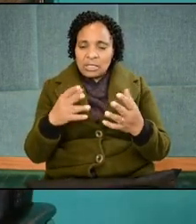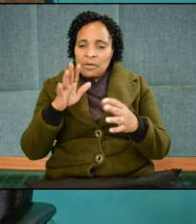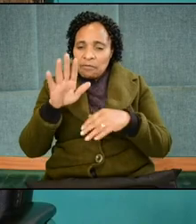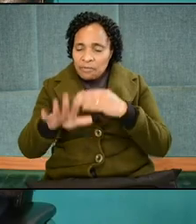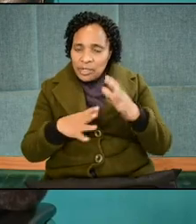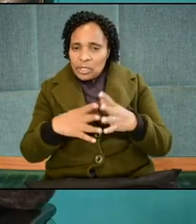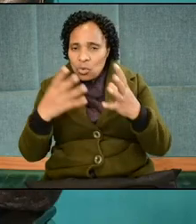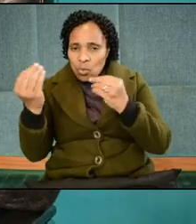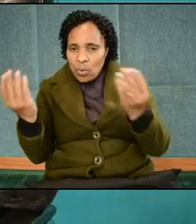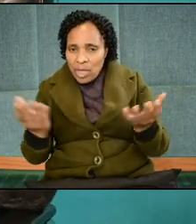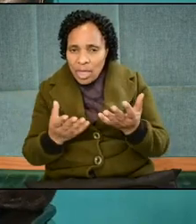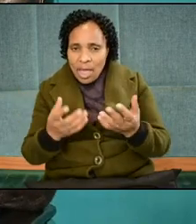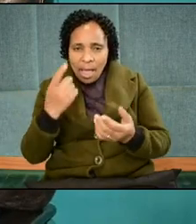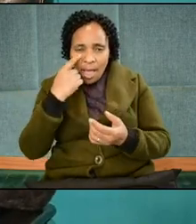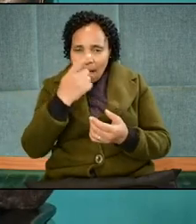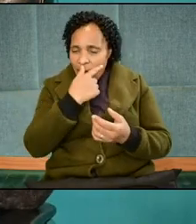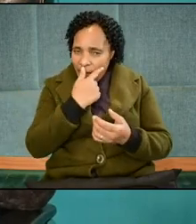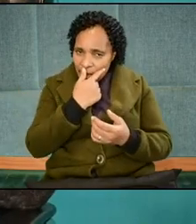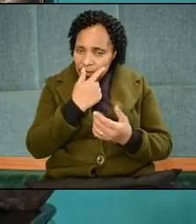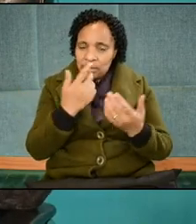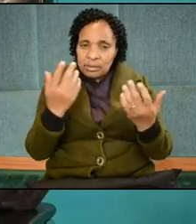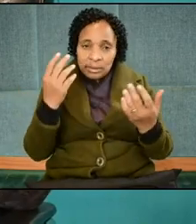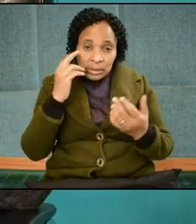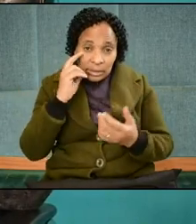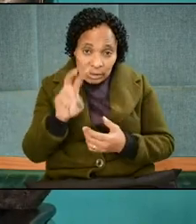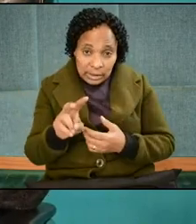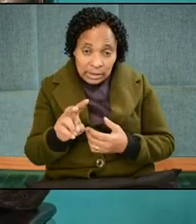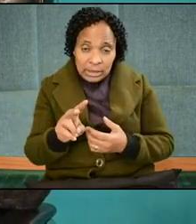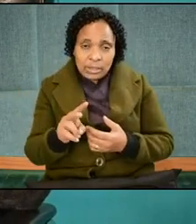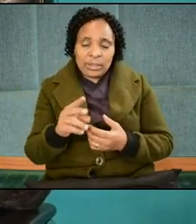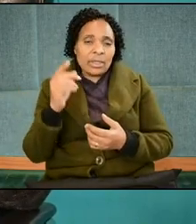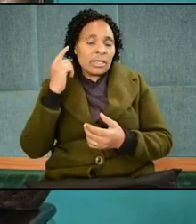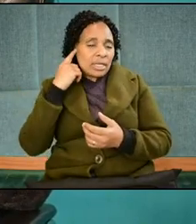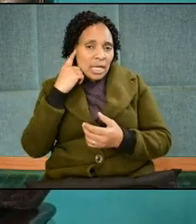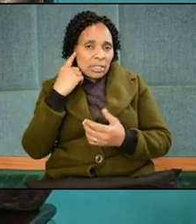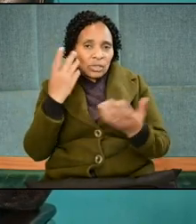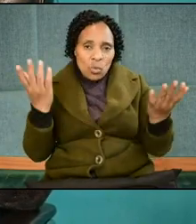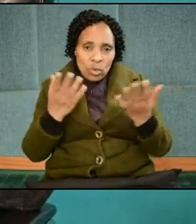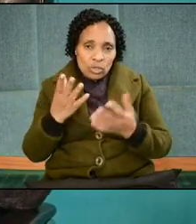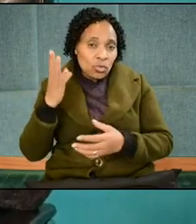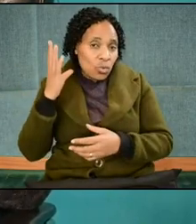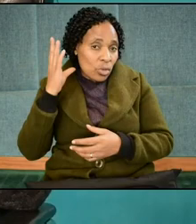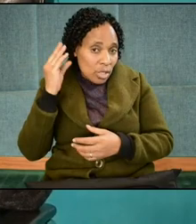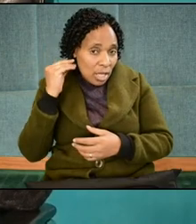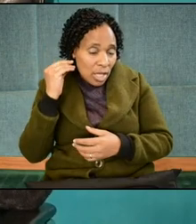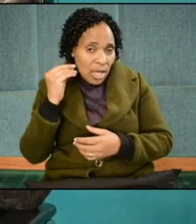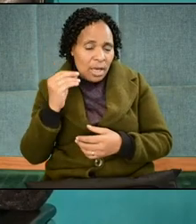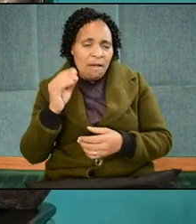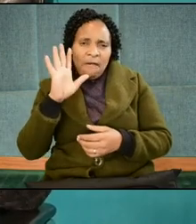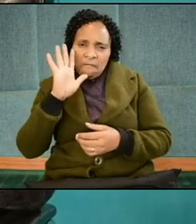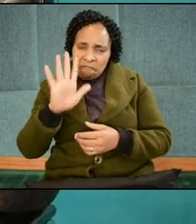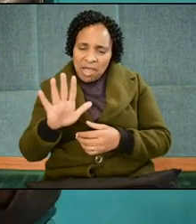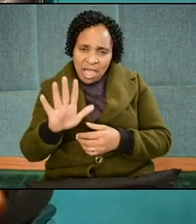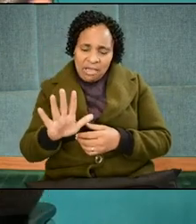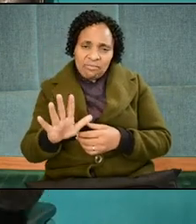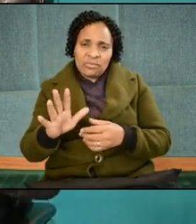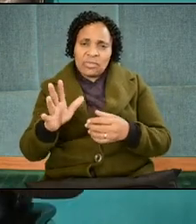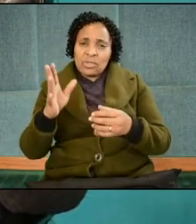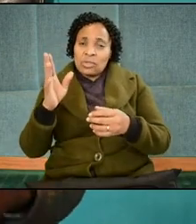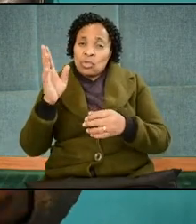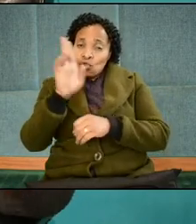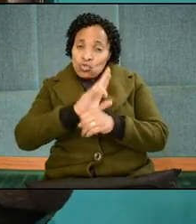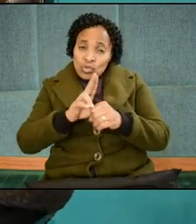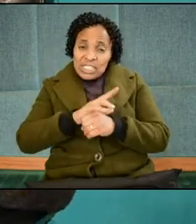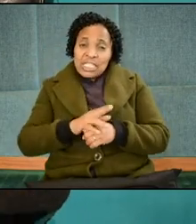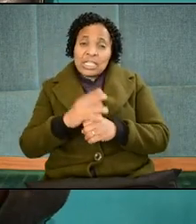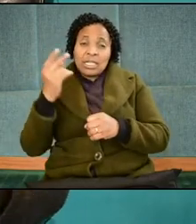what you see. Ears, what you hear. Mm-hmm. These are the same five senses God gave us, the same senses the devil is using to just